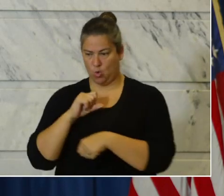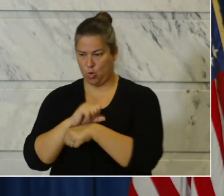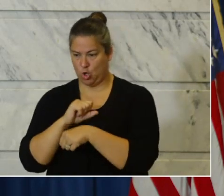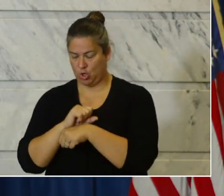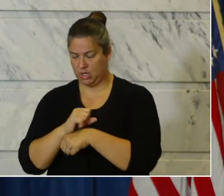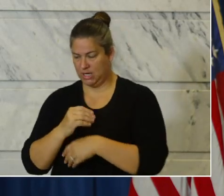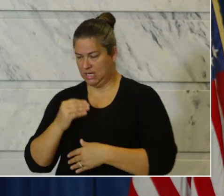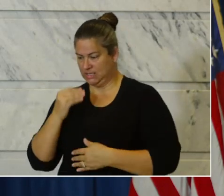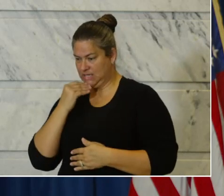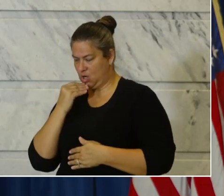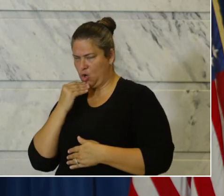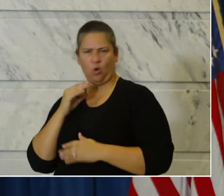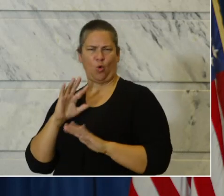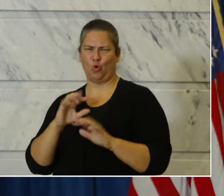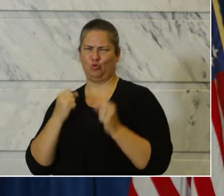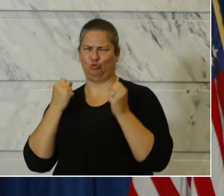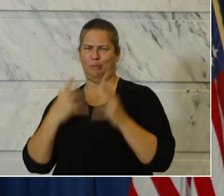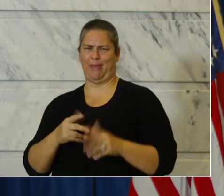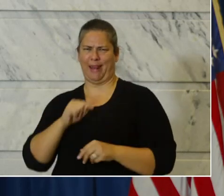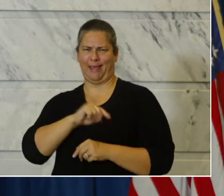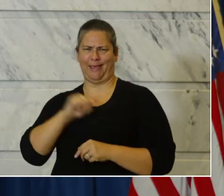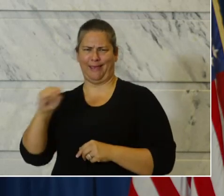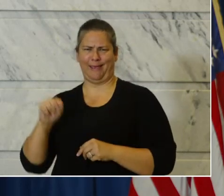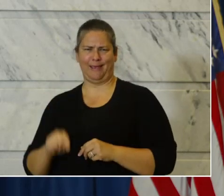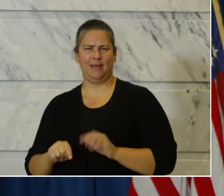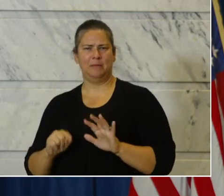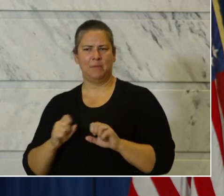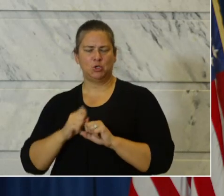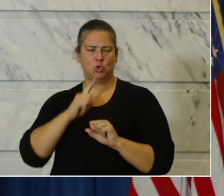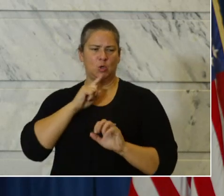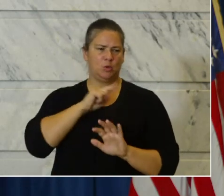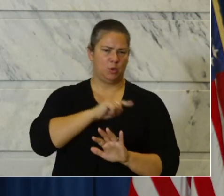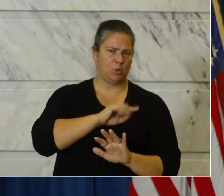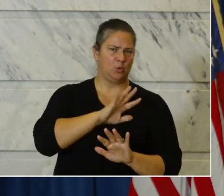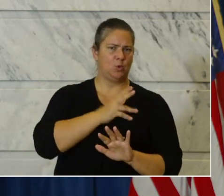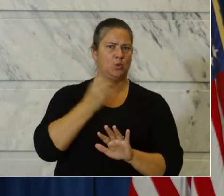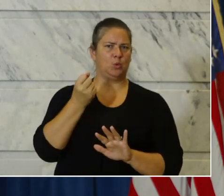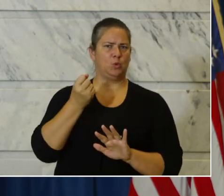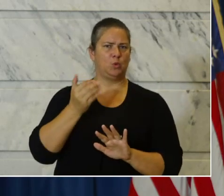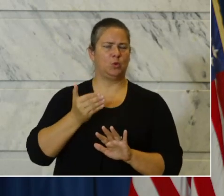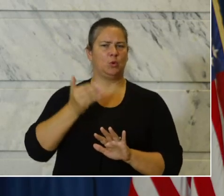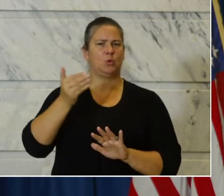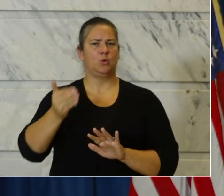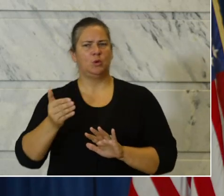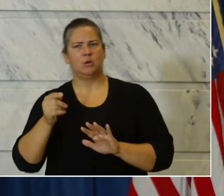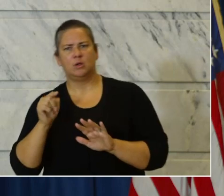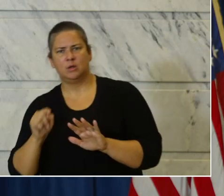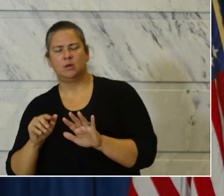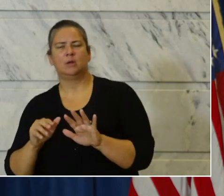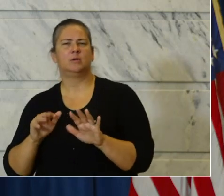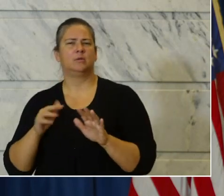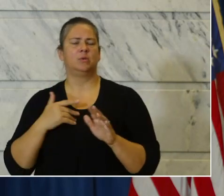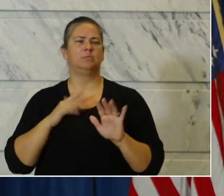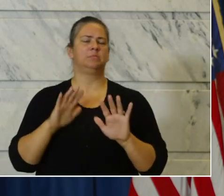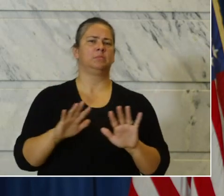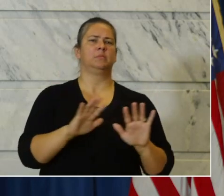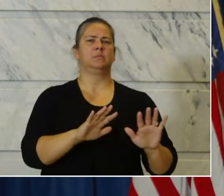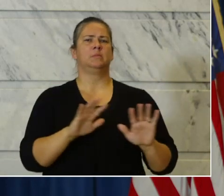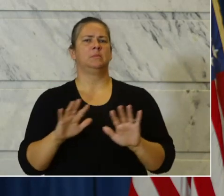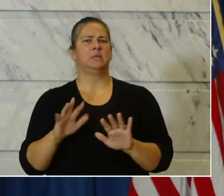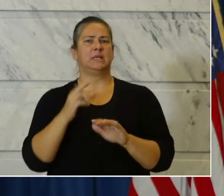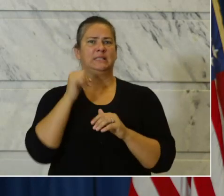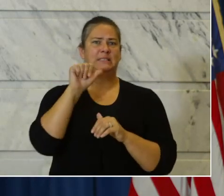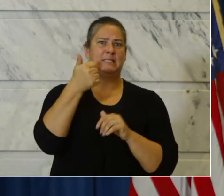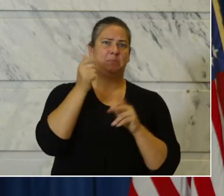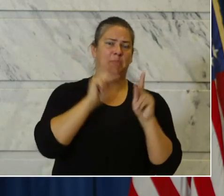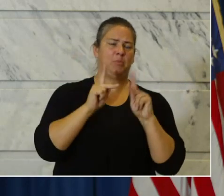out and make sure that those gatherings, which we still have that 10-person limit, we keep at that level. We do see